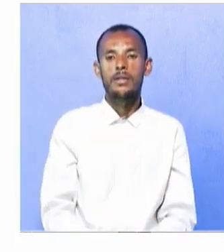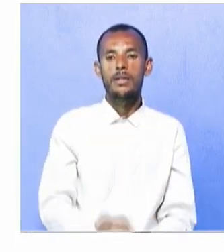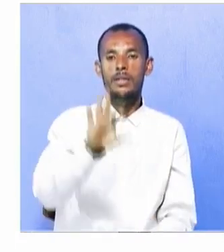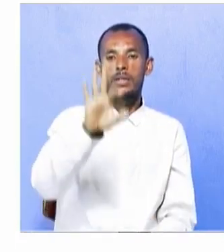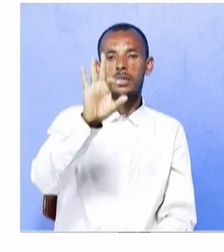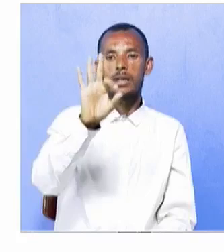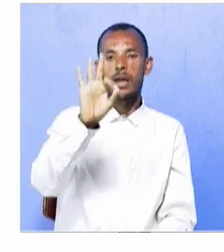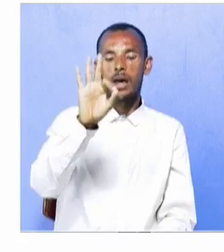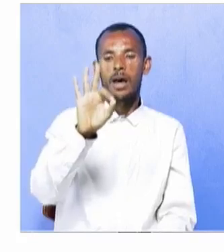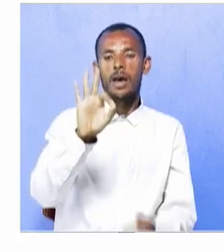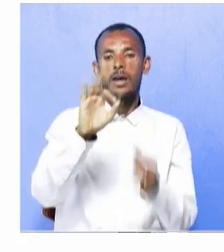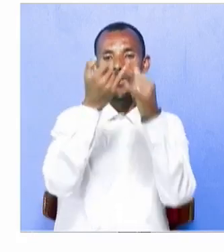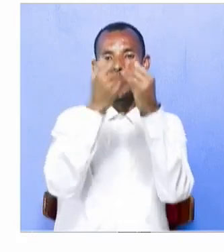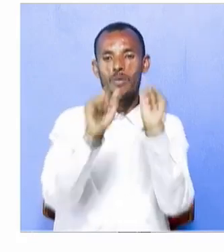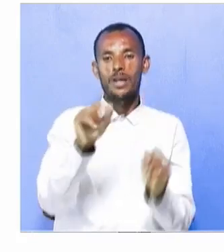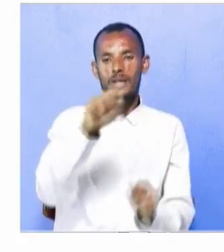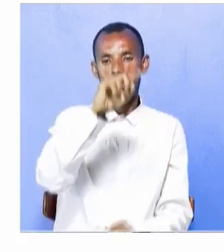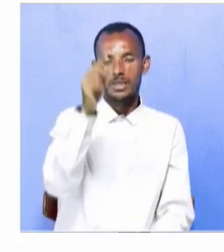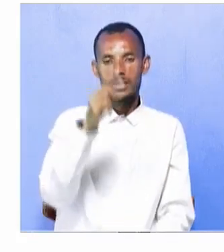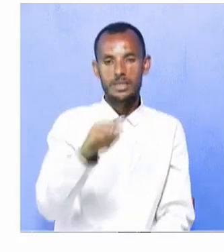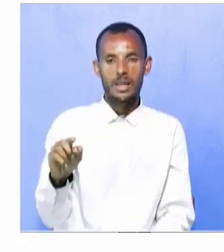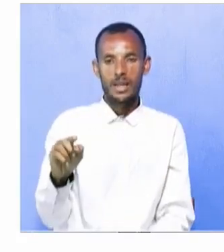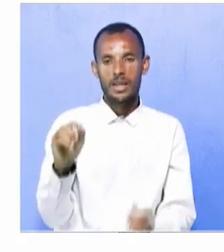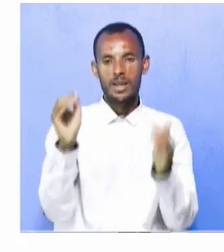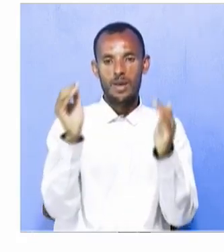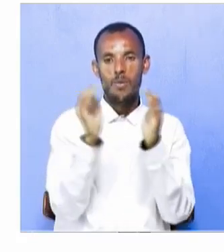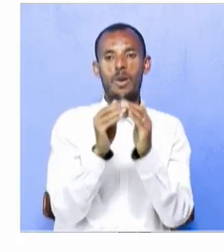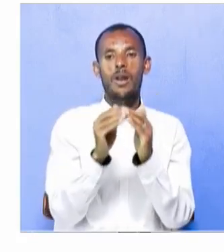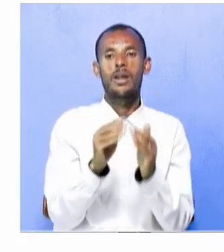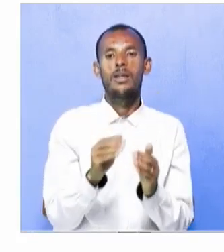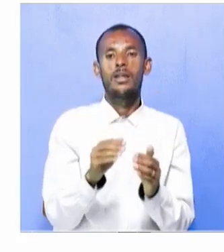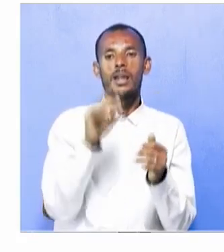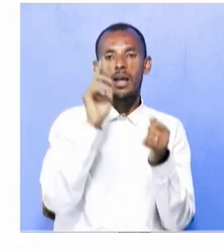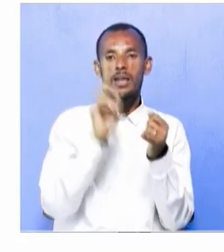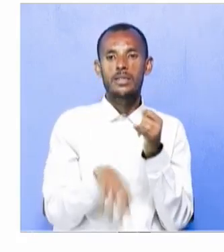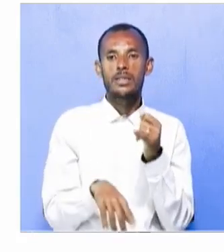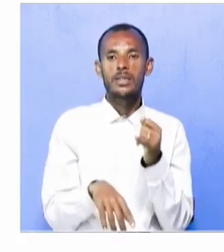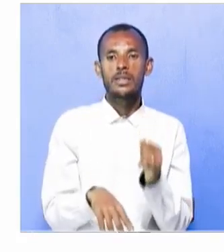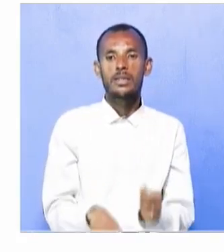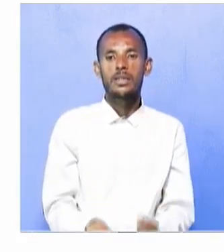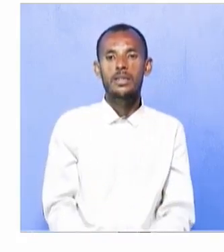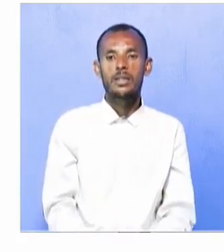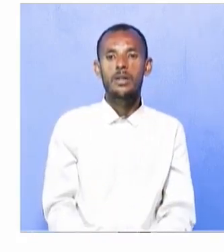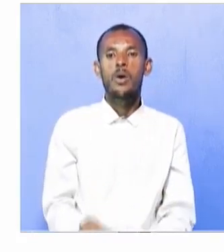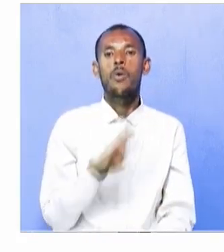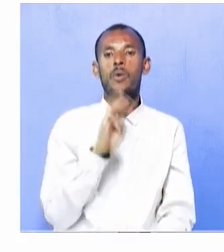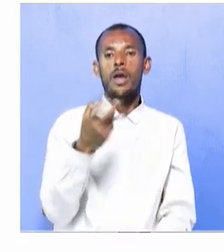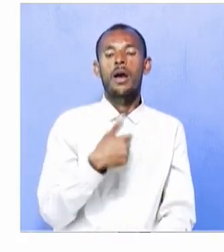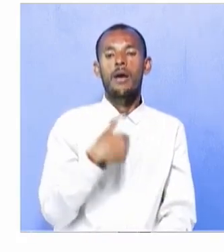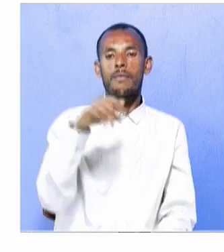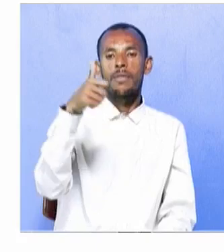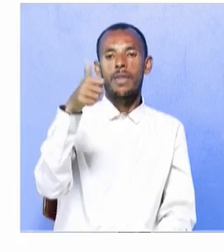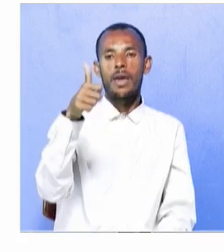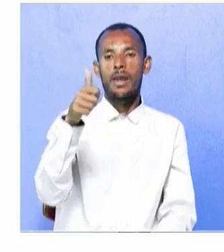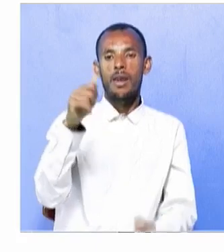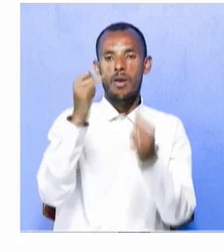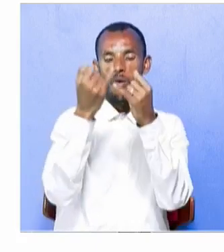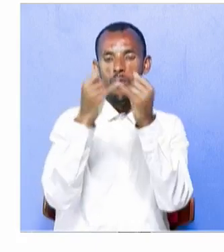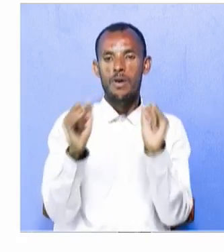9 over z. And lastly, we have 10